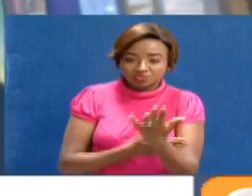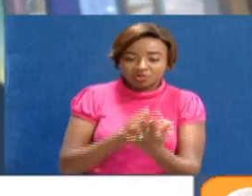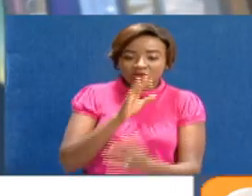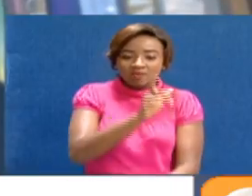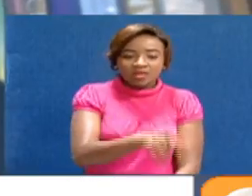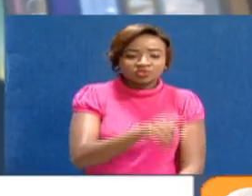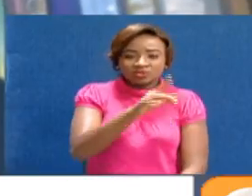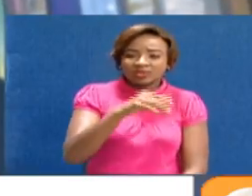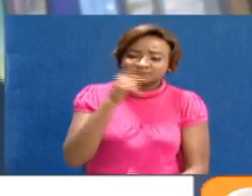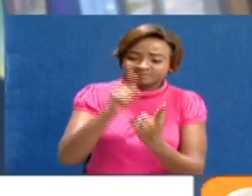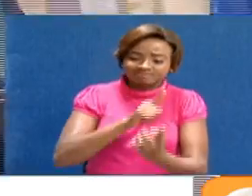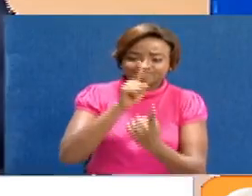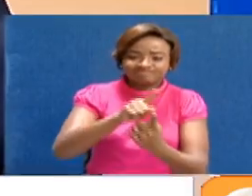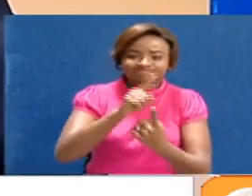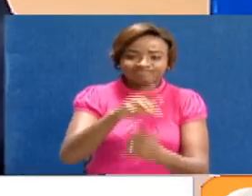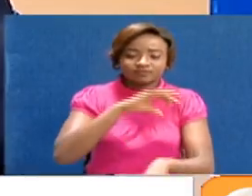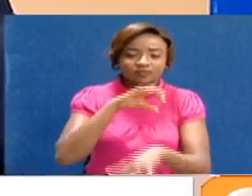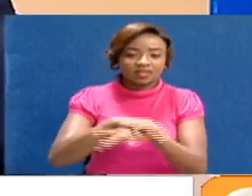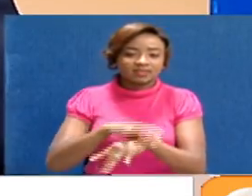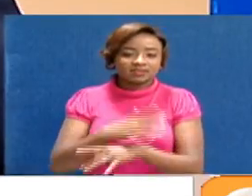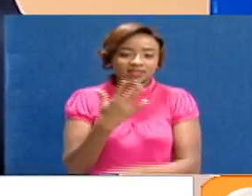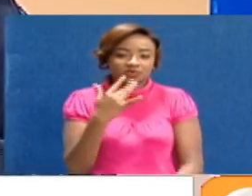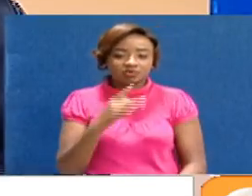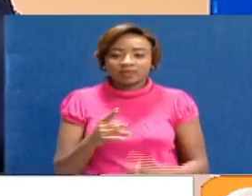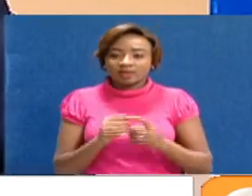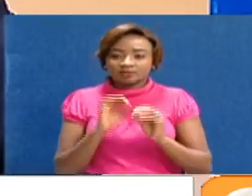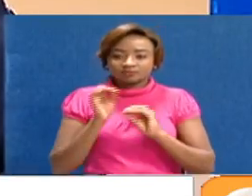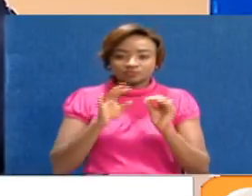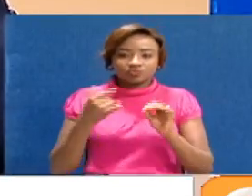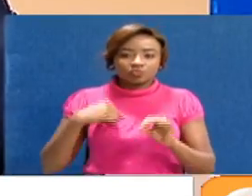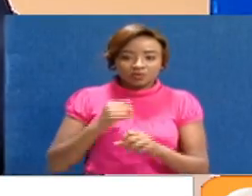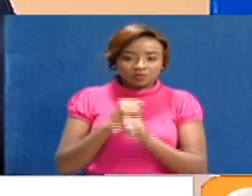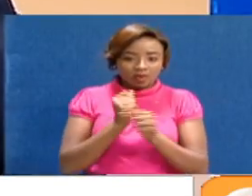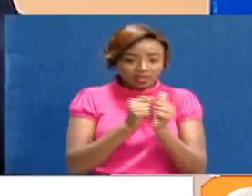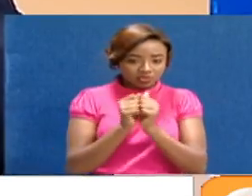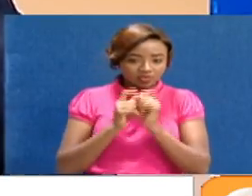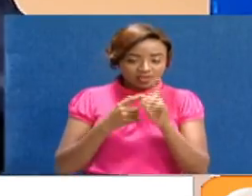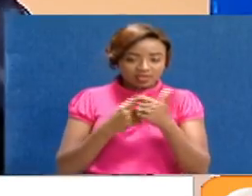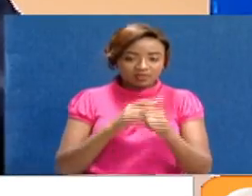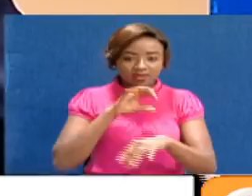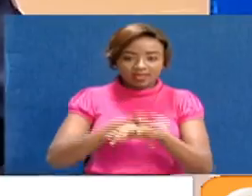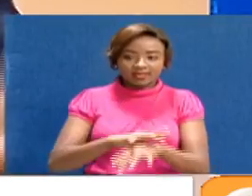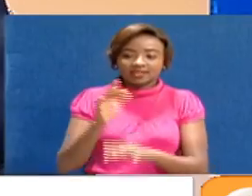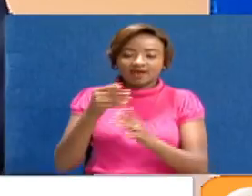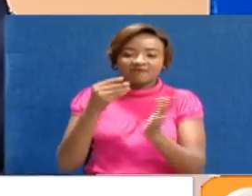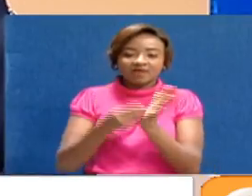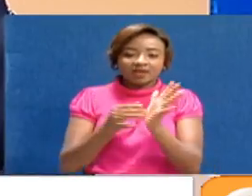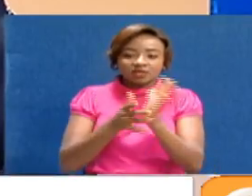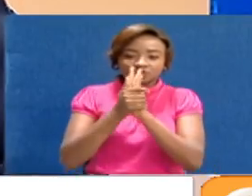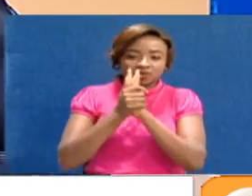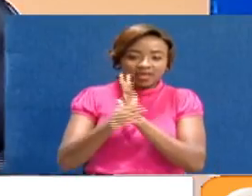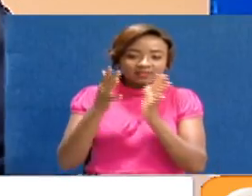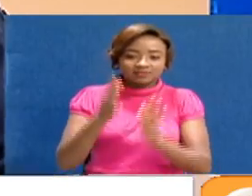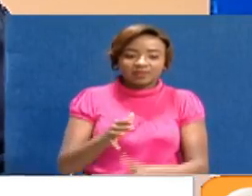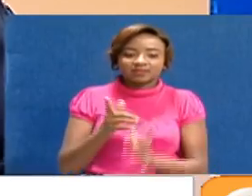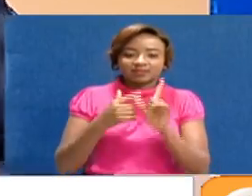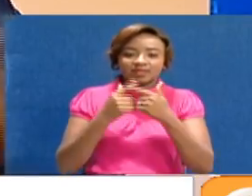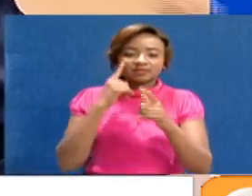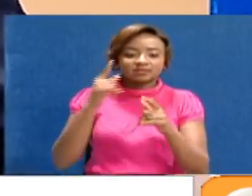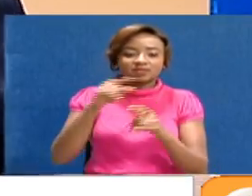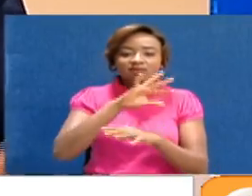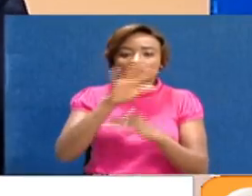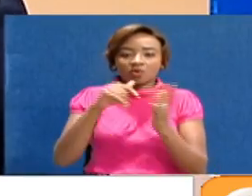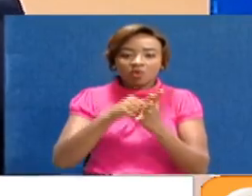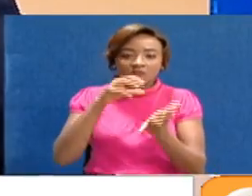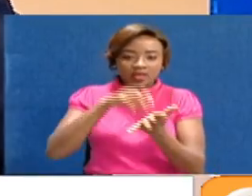struggling with that document to pierce them together, we got a financial expert to come and put the whole story and have the